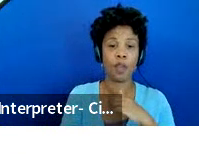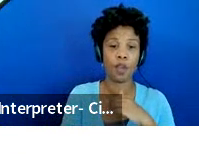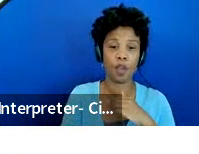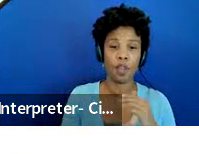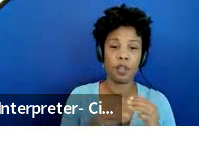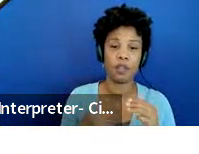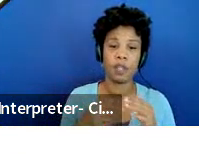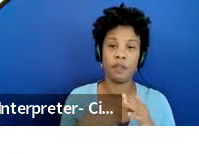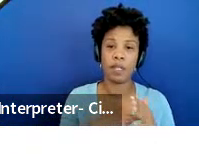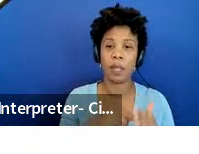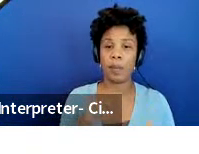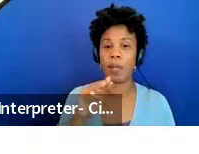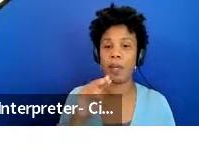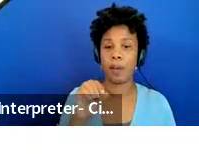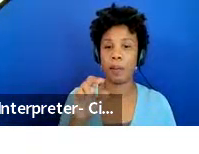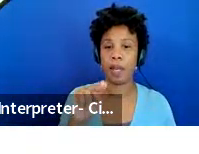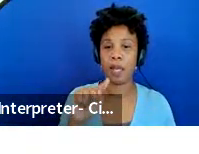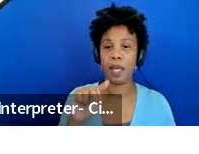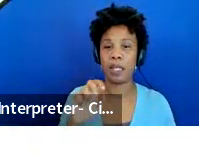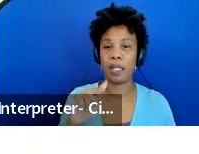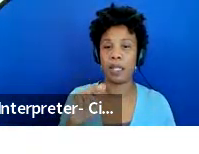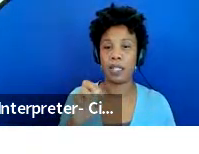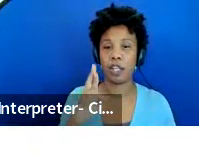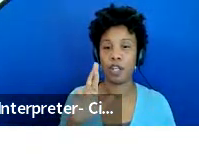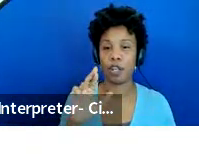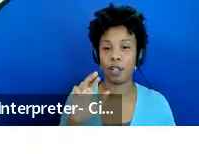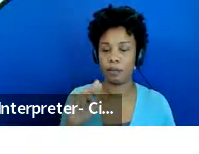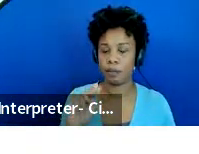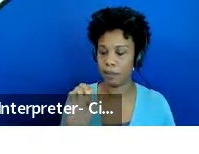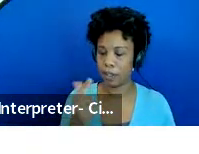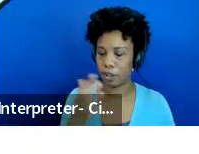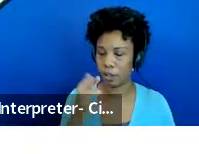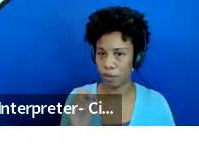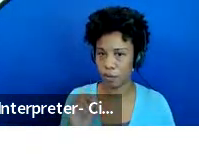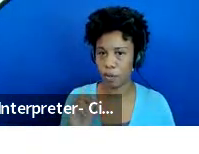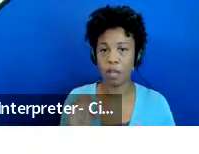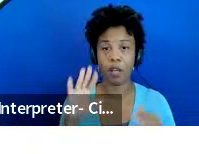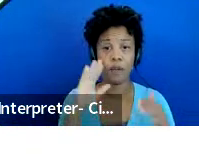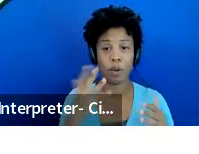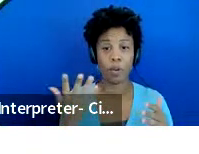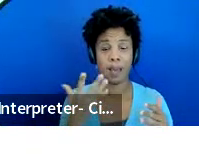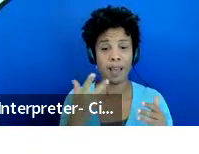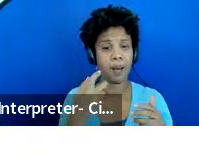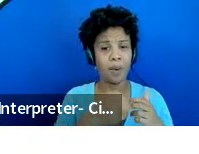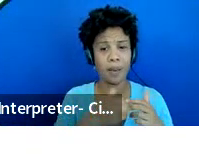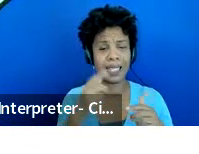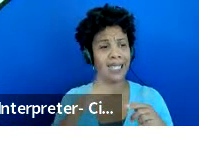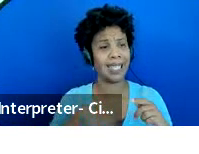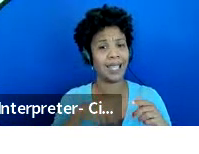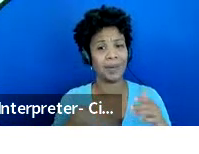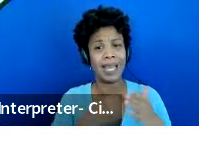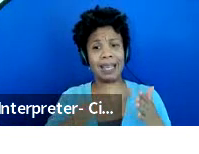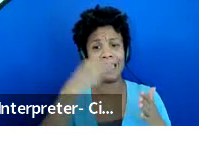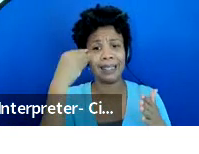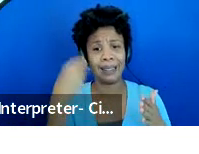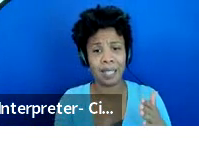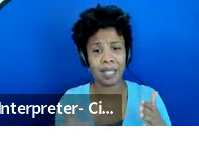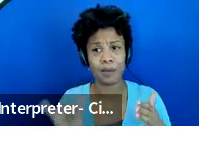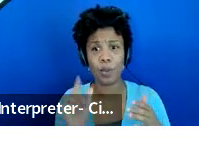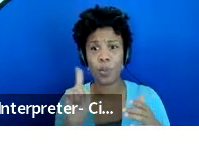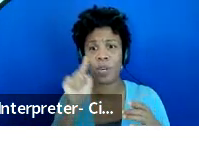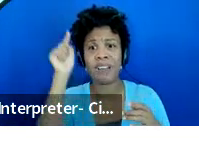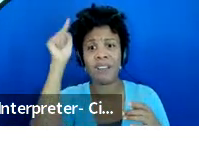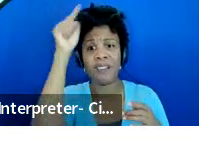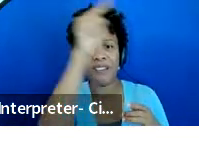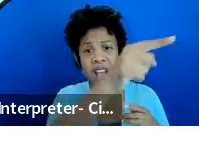were related to the cost of healthcare, the location of the facility, as well as the existence of a waiting list. Here